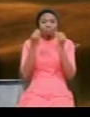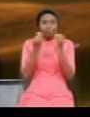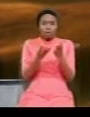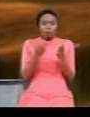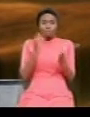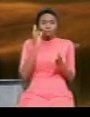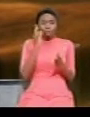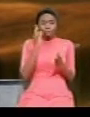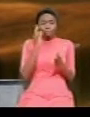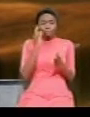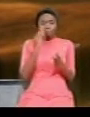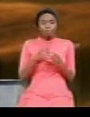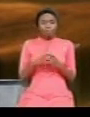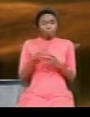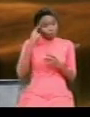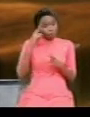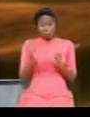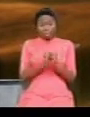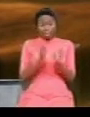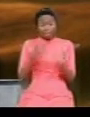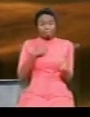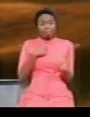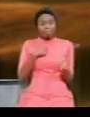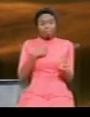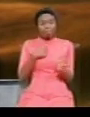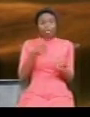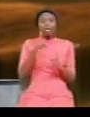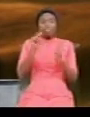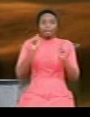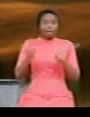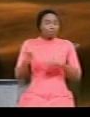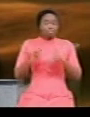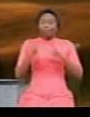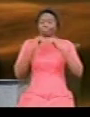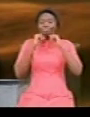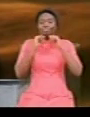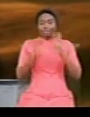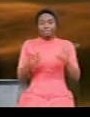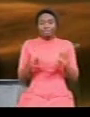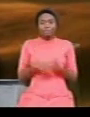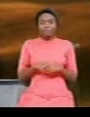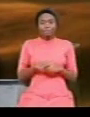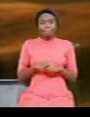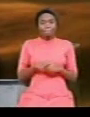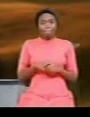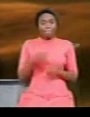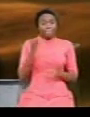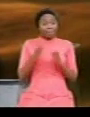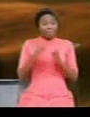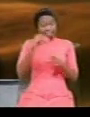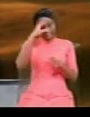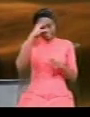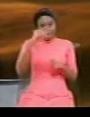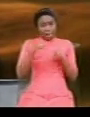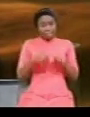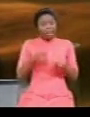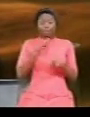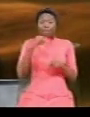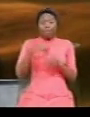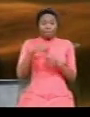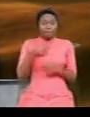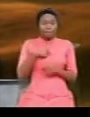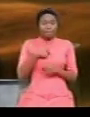much fruit. For without me, ye can do nothing. If a man abide not in